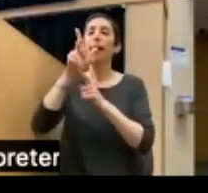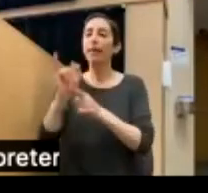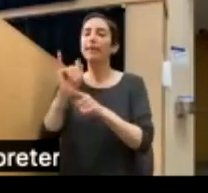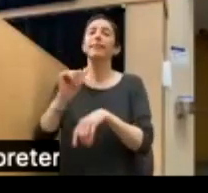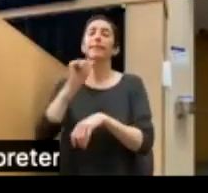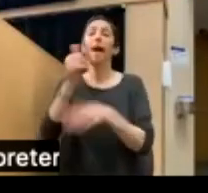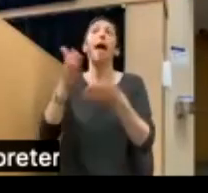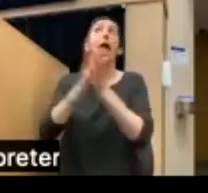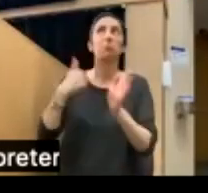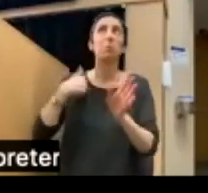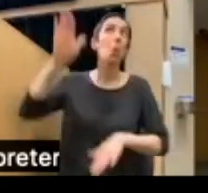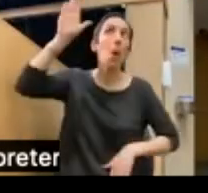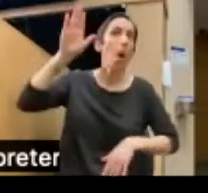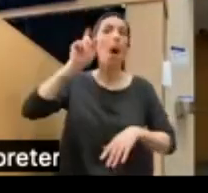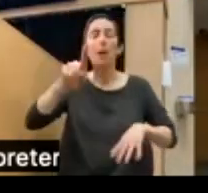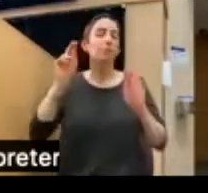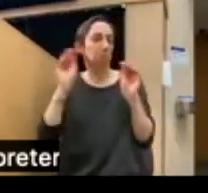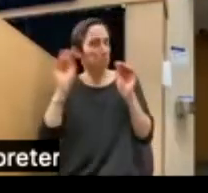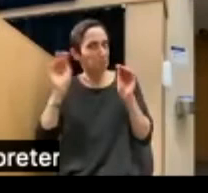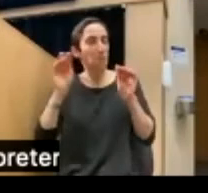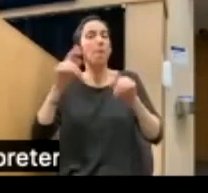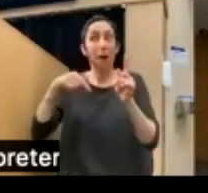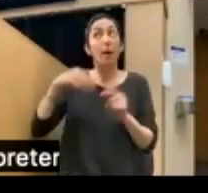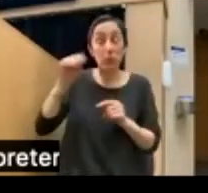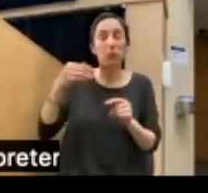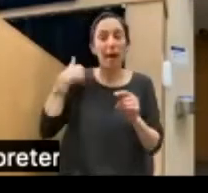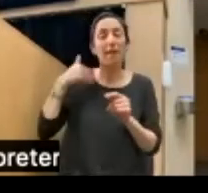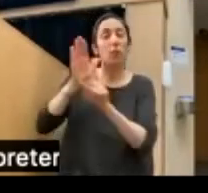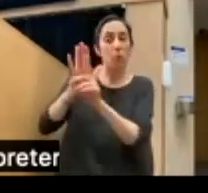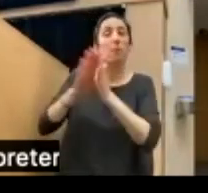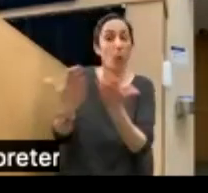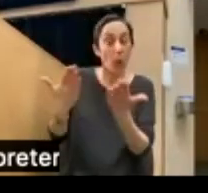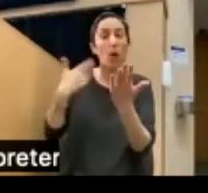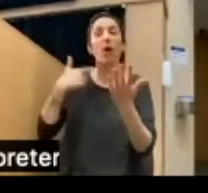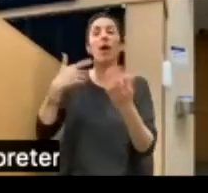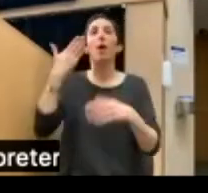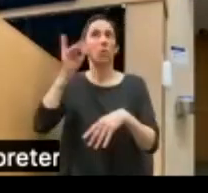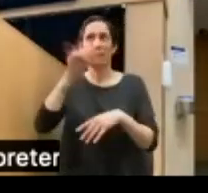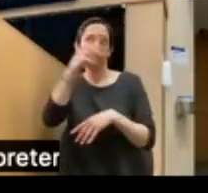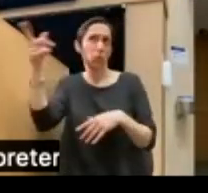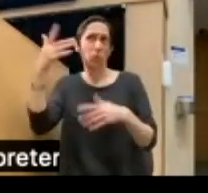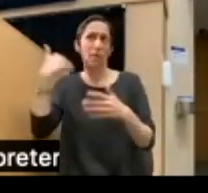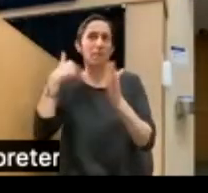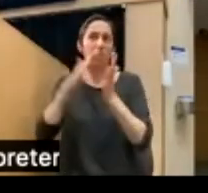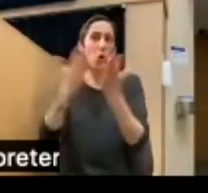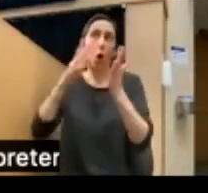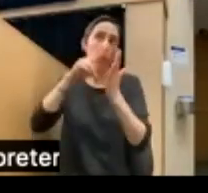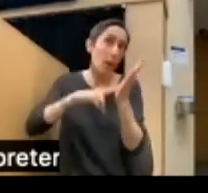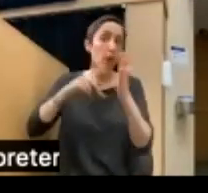don't know if anybody else read it or started reading it, but the lecture is